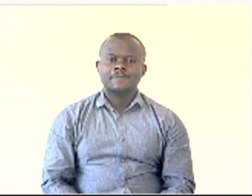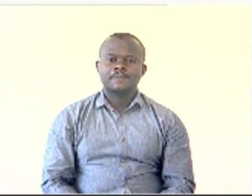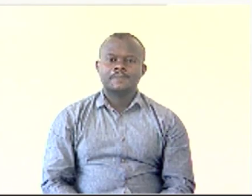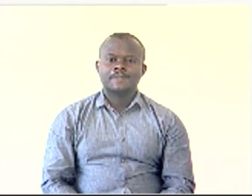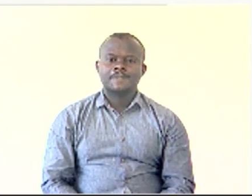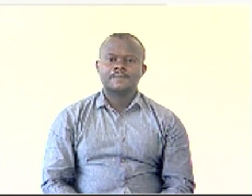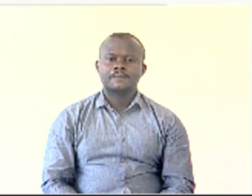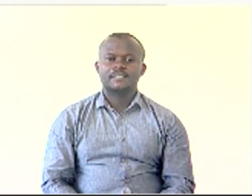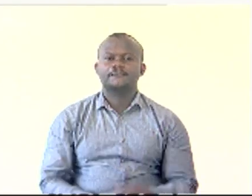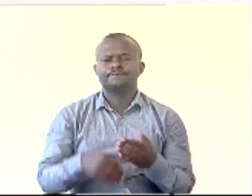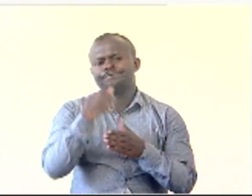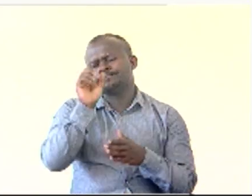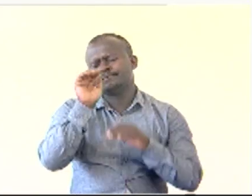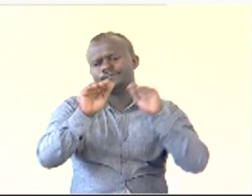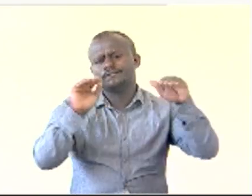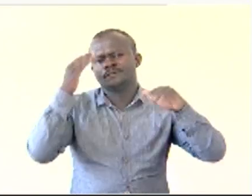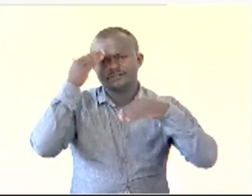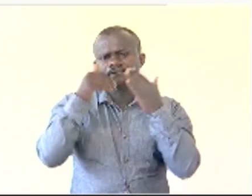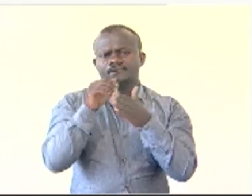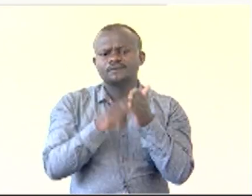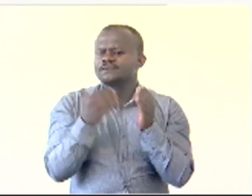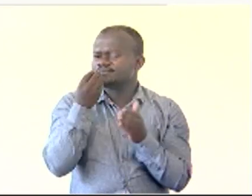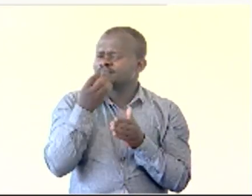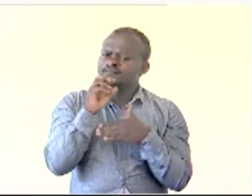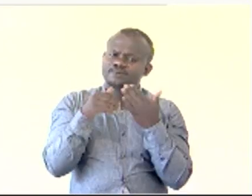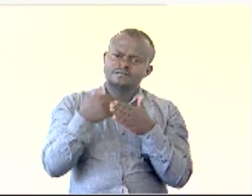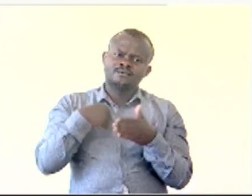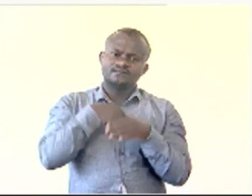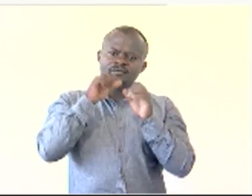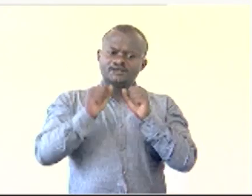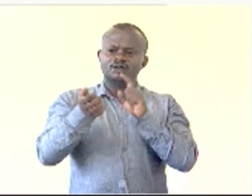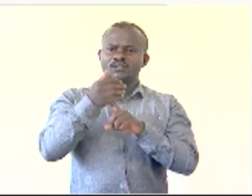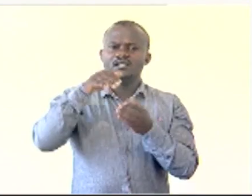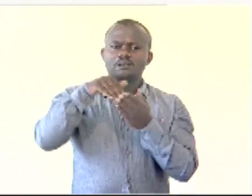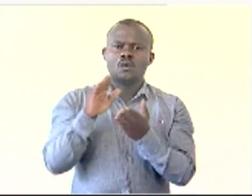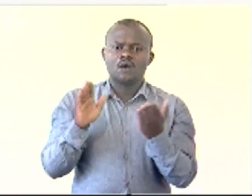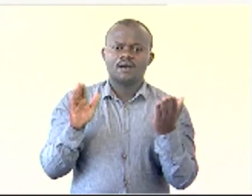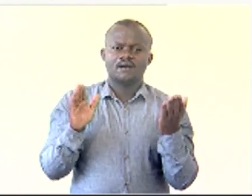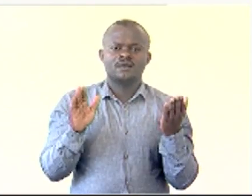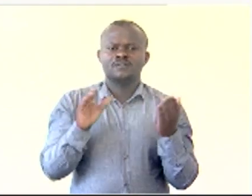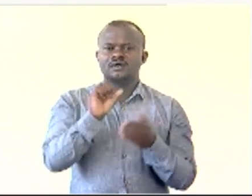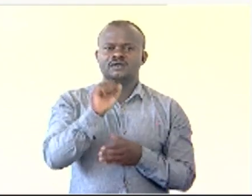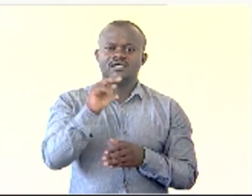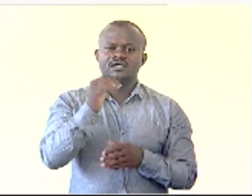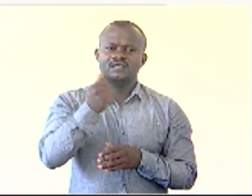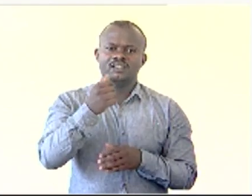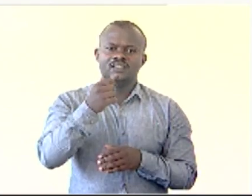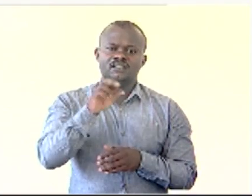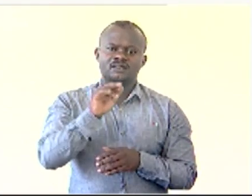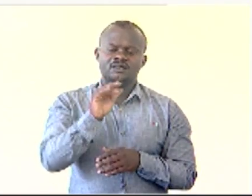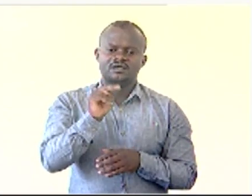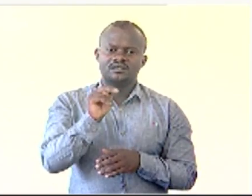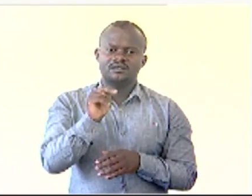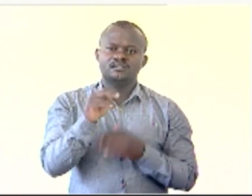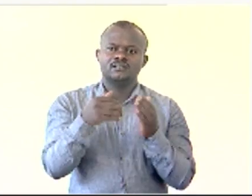The question will be, I'll be asking you, what kind of food or diet can you eat to get more synovial fluid?